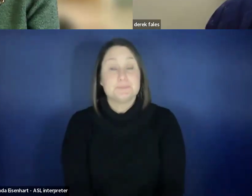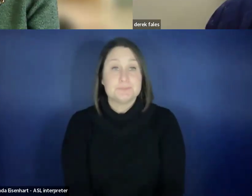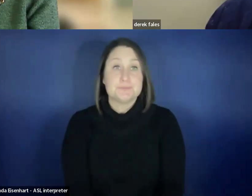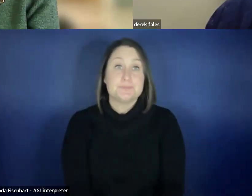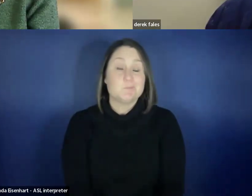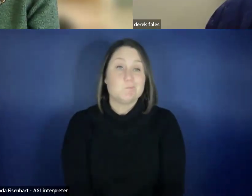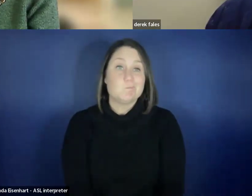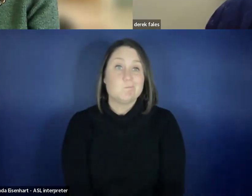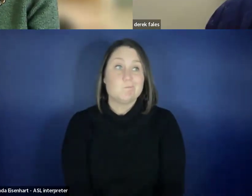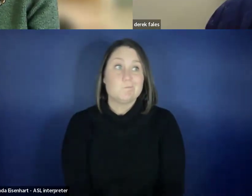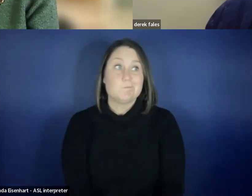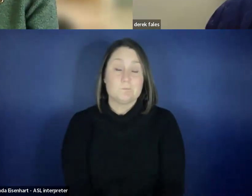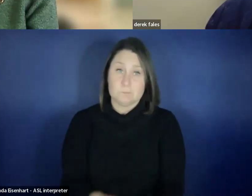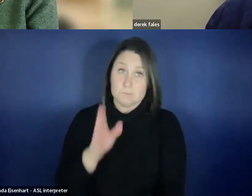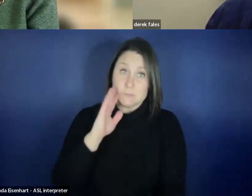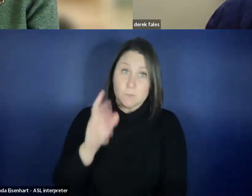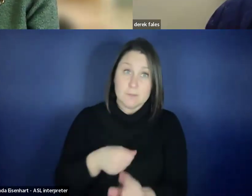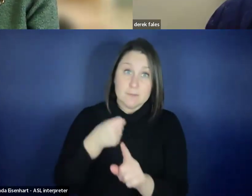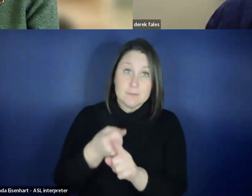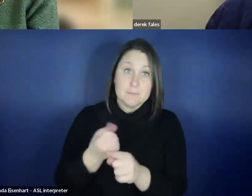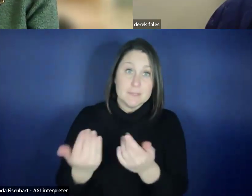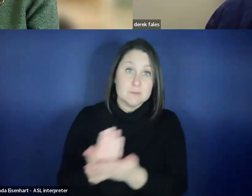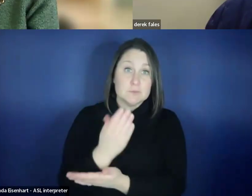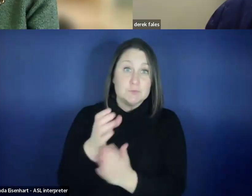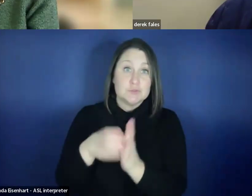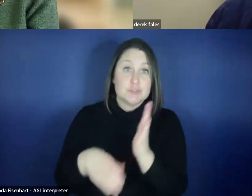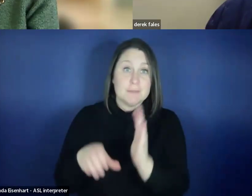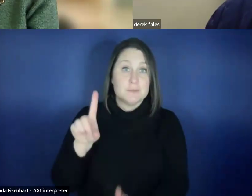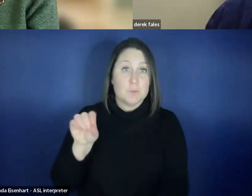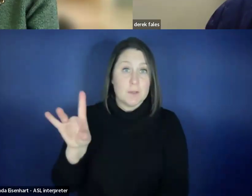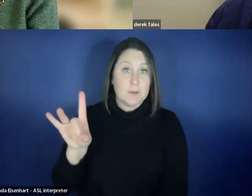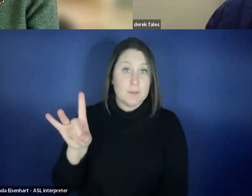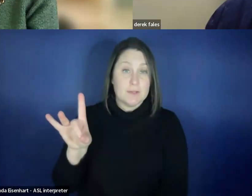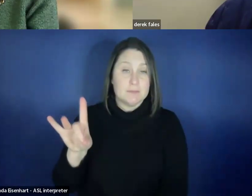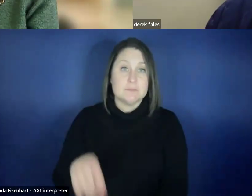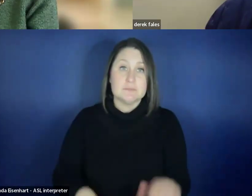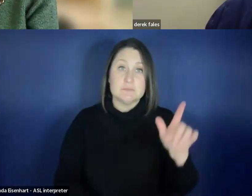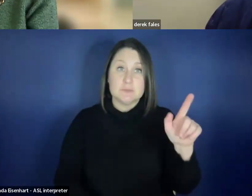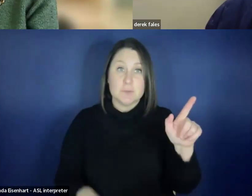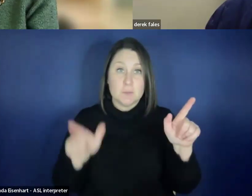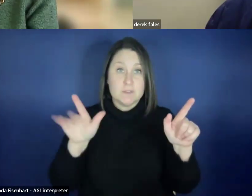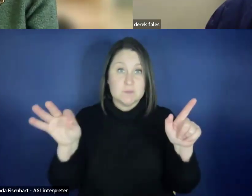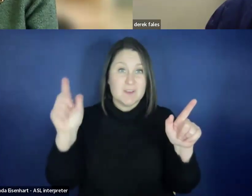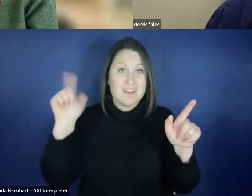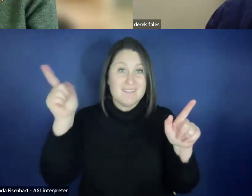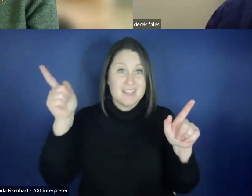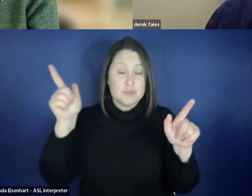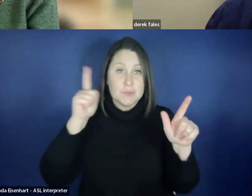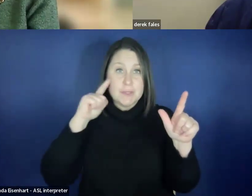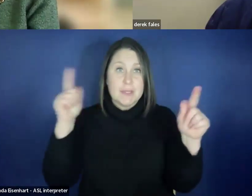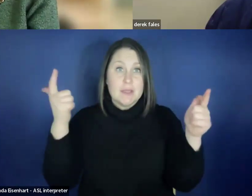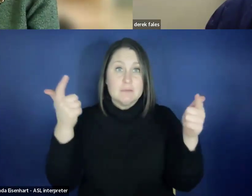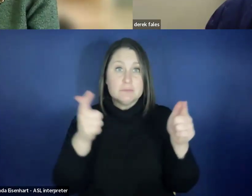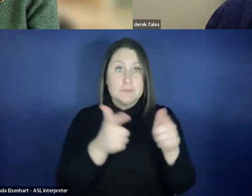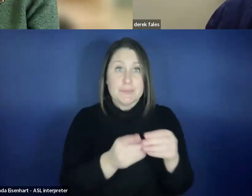Next question, will this impact the new Chapter 108, and will 2129 eventually fade away?